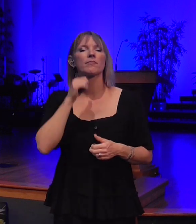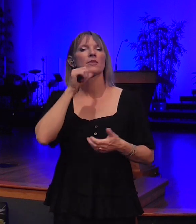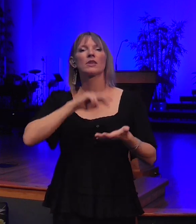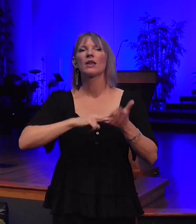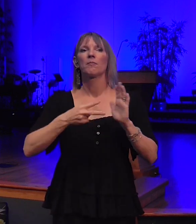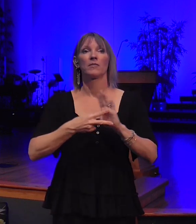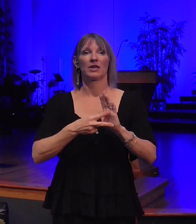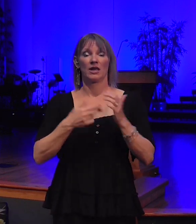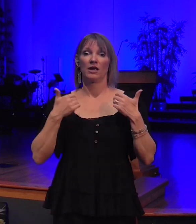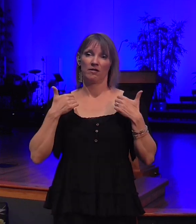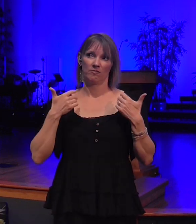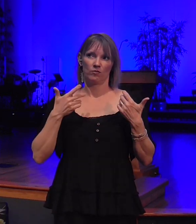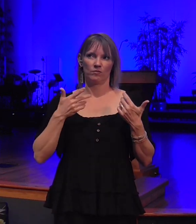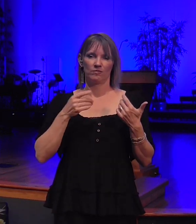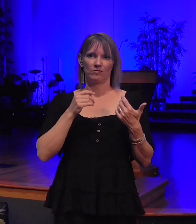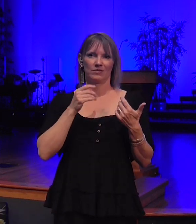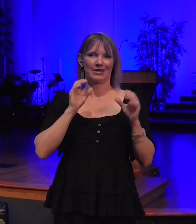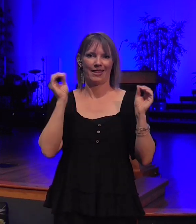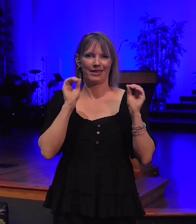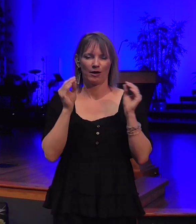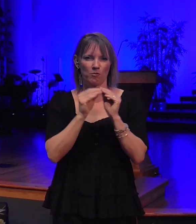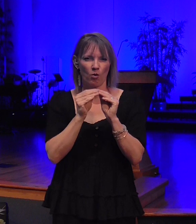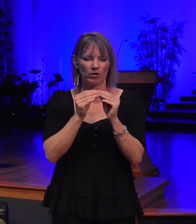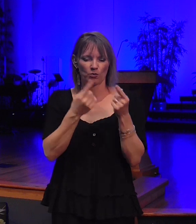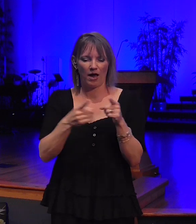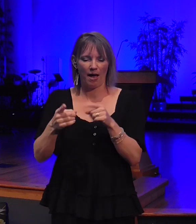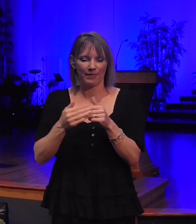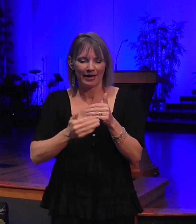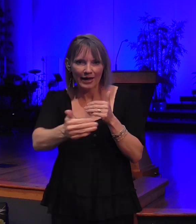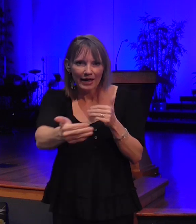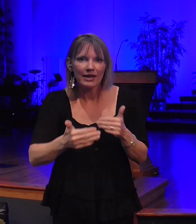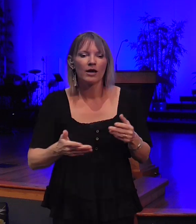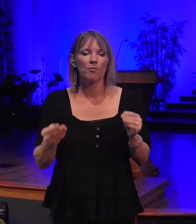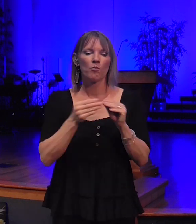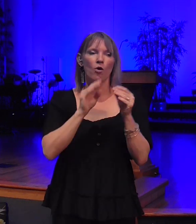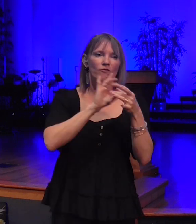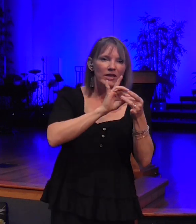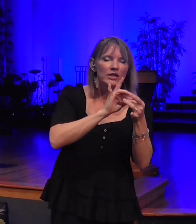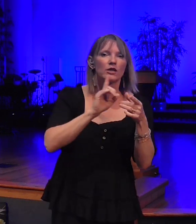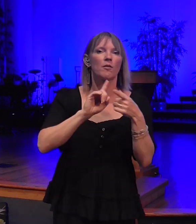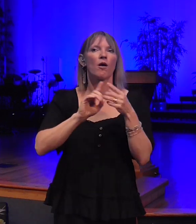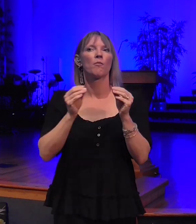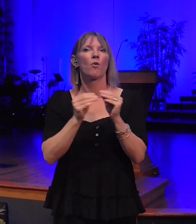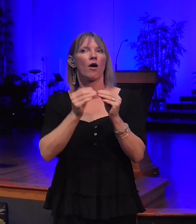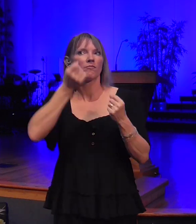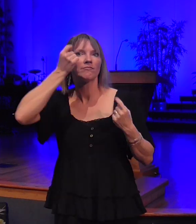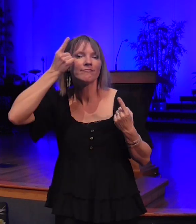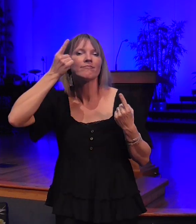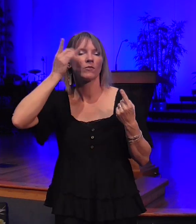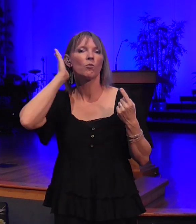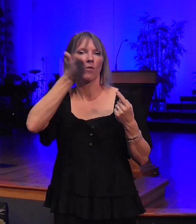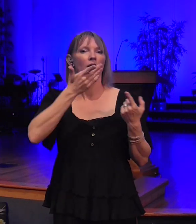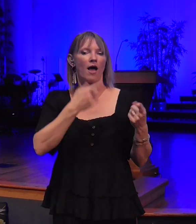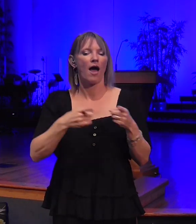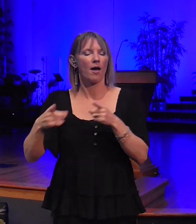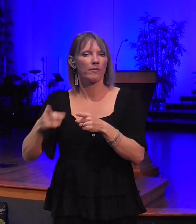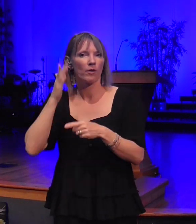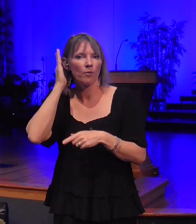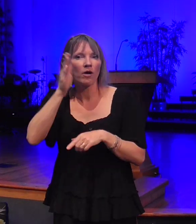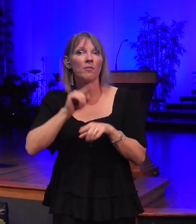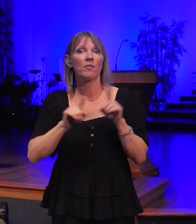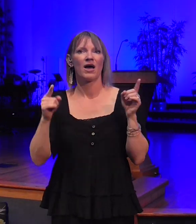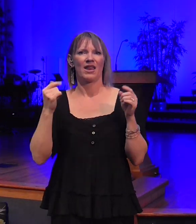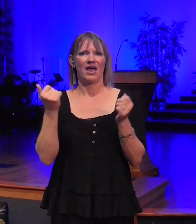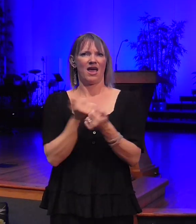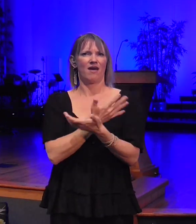in your life, more relationships, more epiphanies. But the whole thing is always perfect for